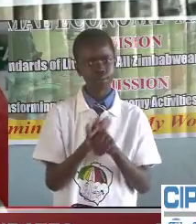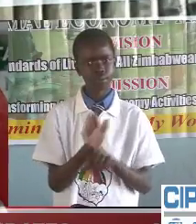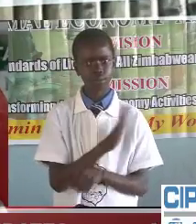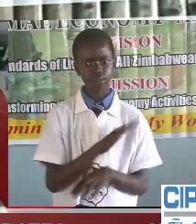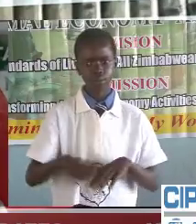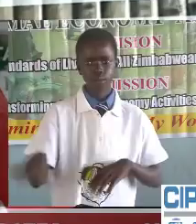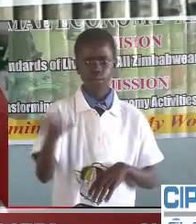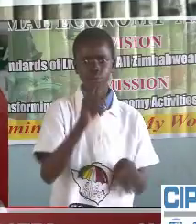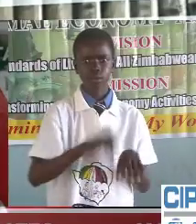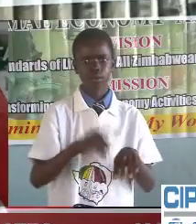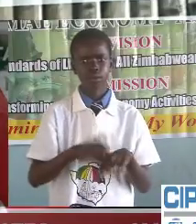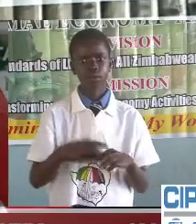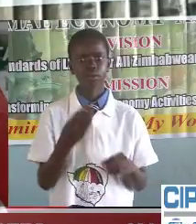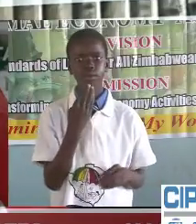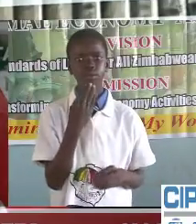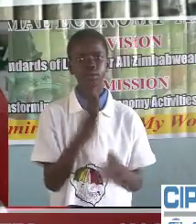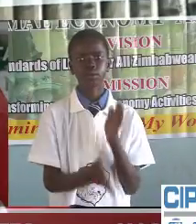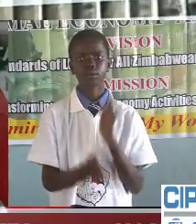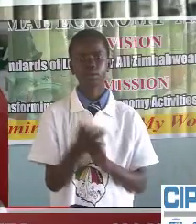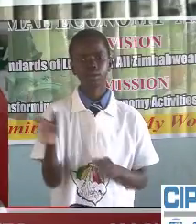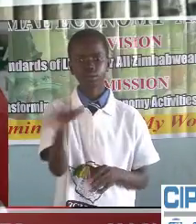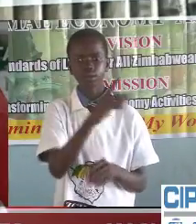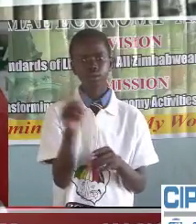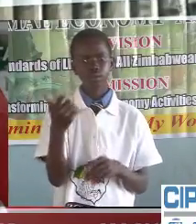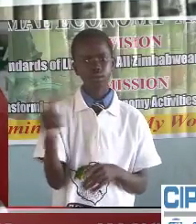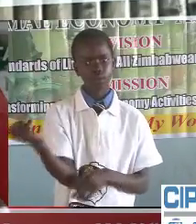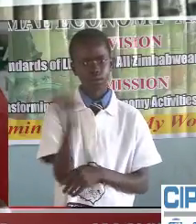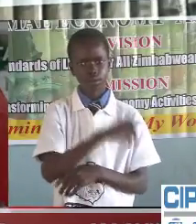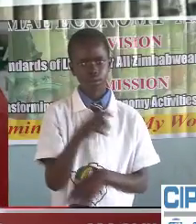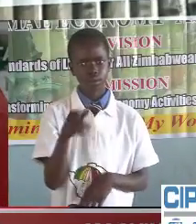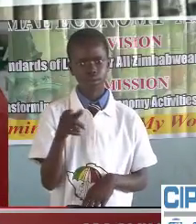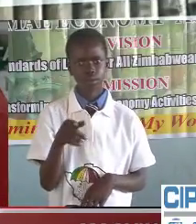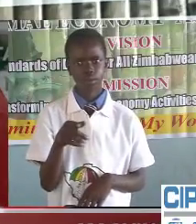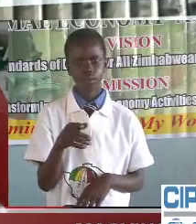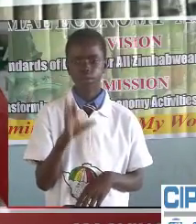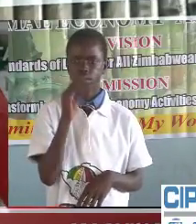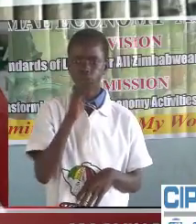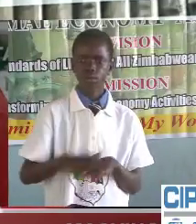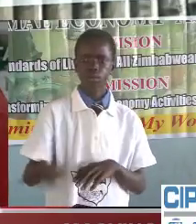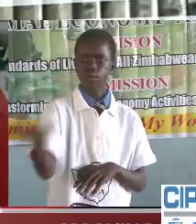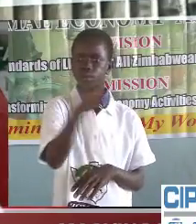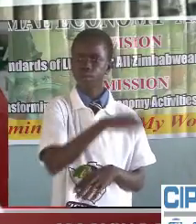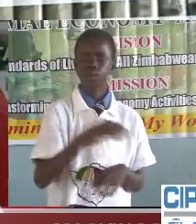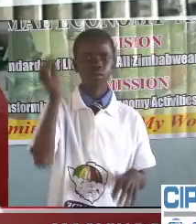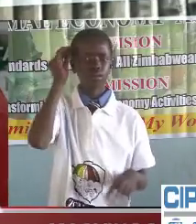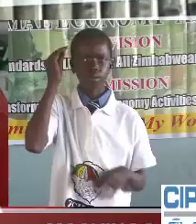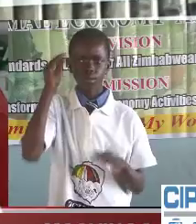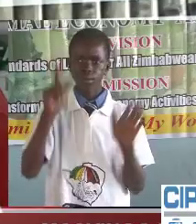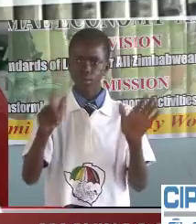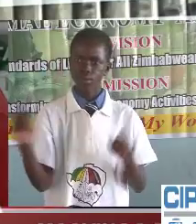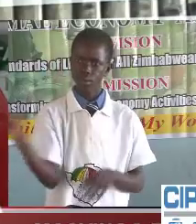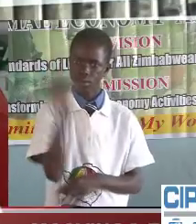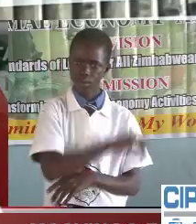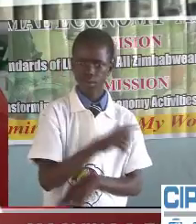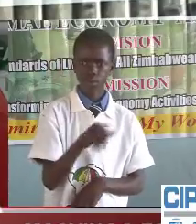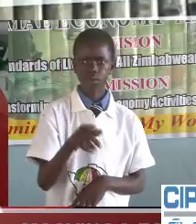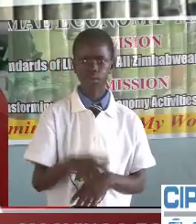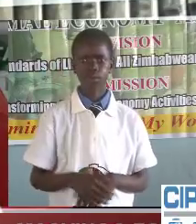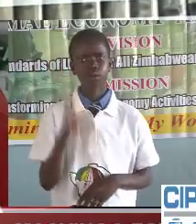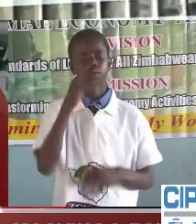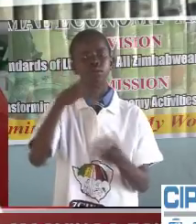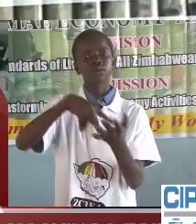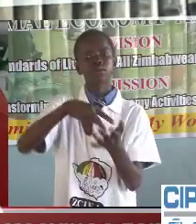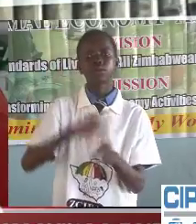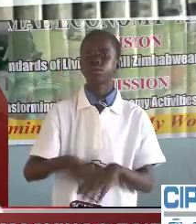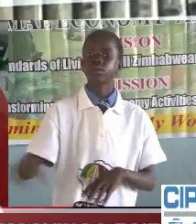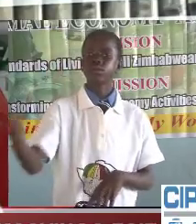to us as our servants. They are not the chefs. This is how we have lost it in